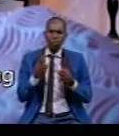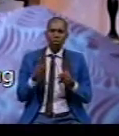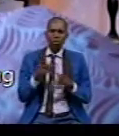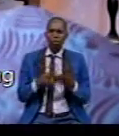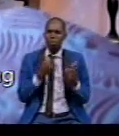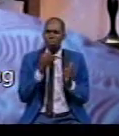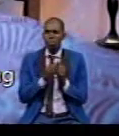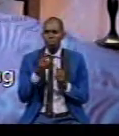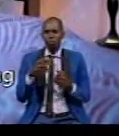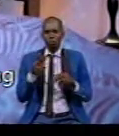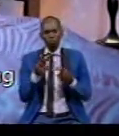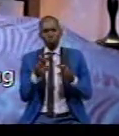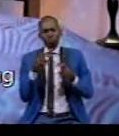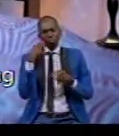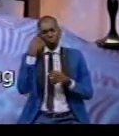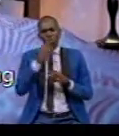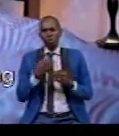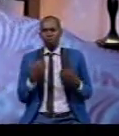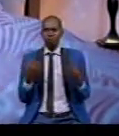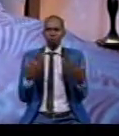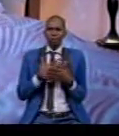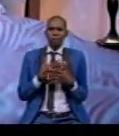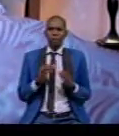reading from verse 13. Matthew